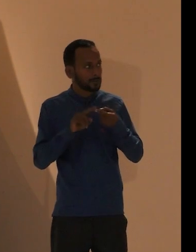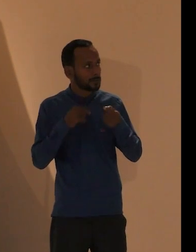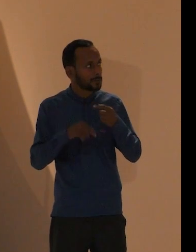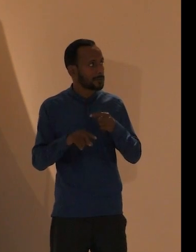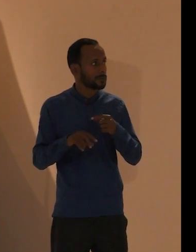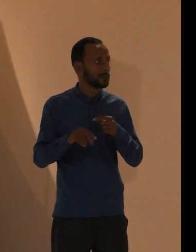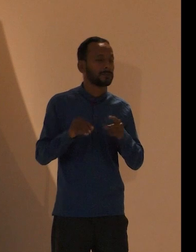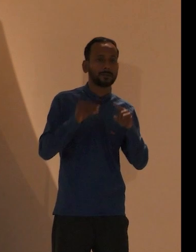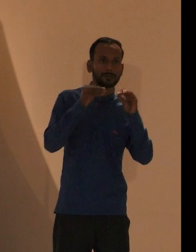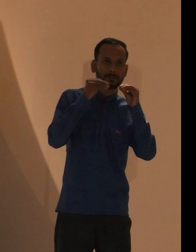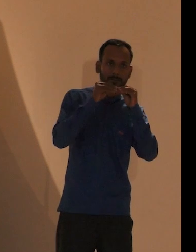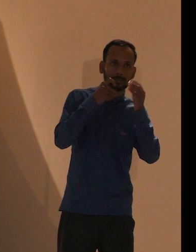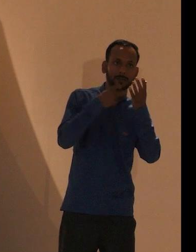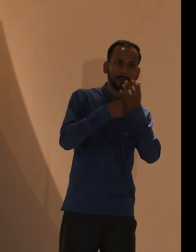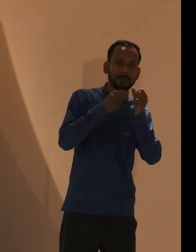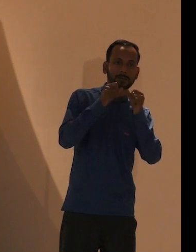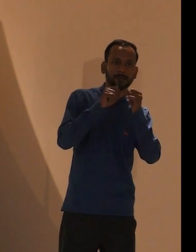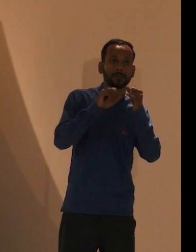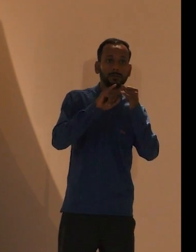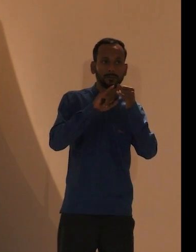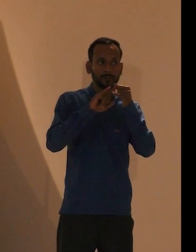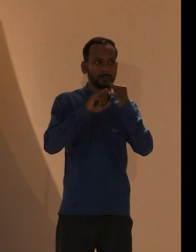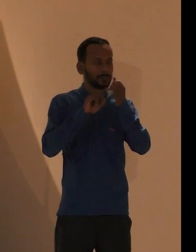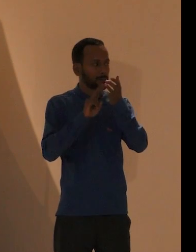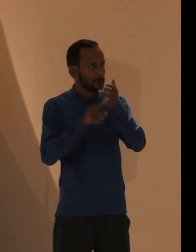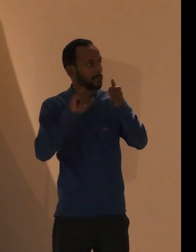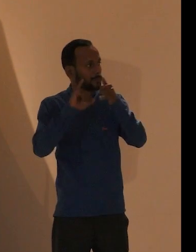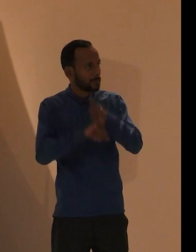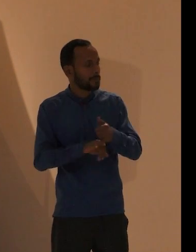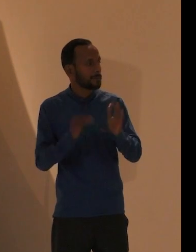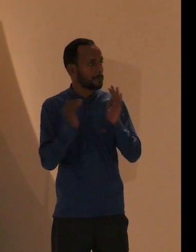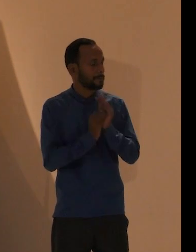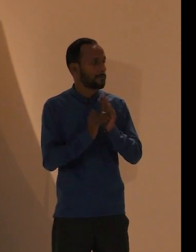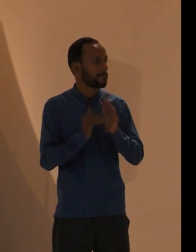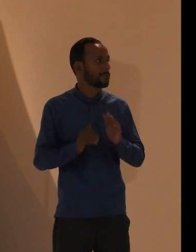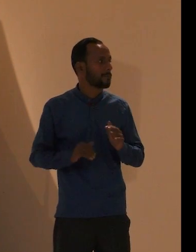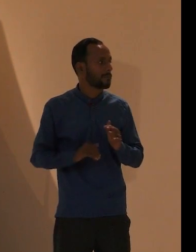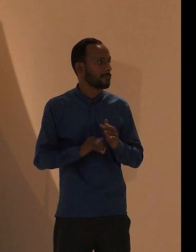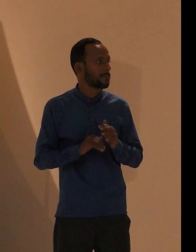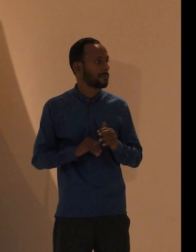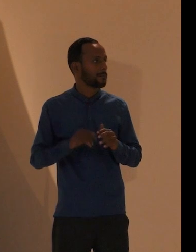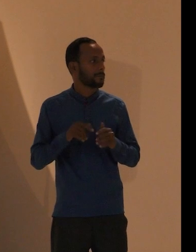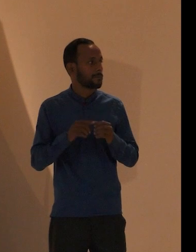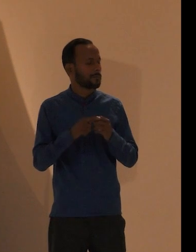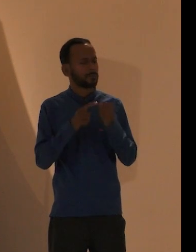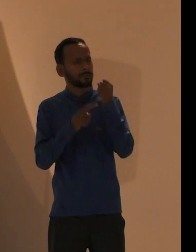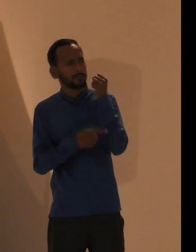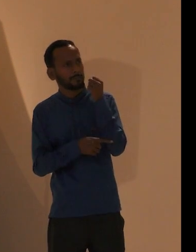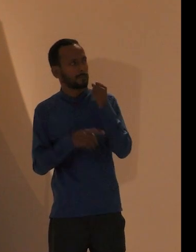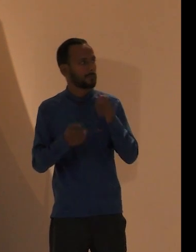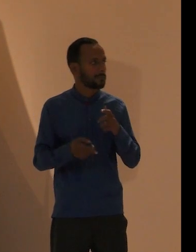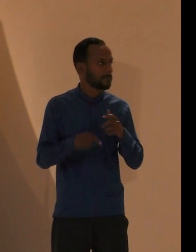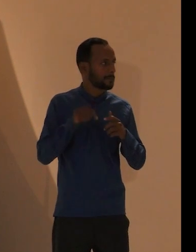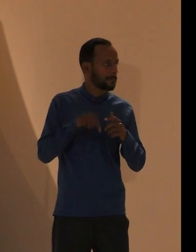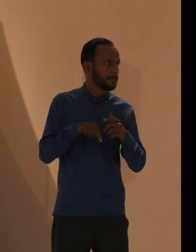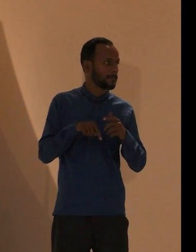Whitehall, both commissioned by Lord Curzon. And while that statue in London is